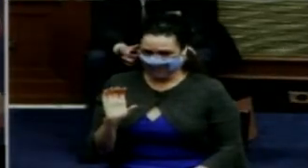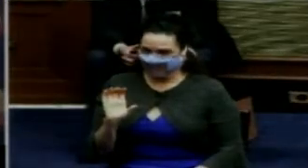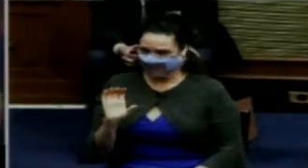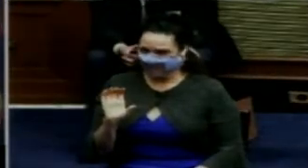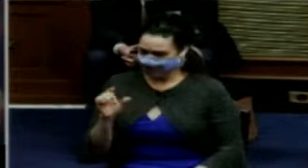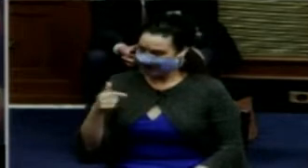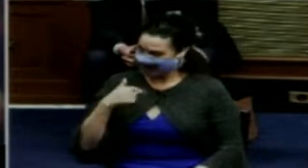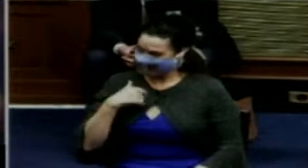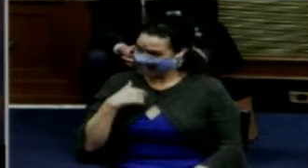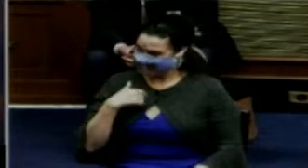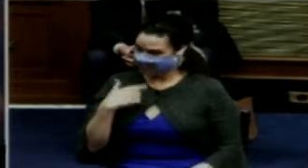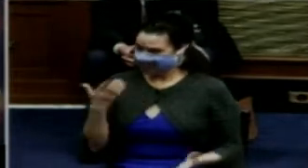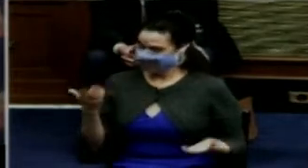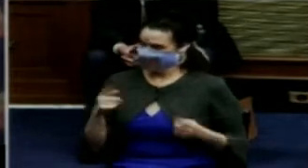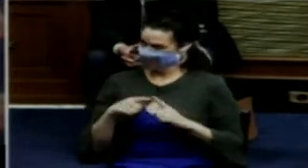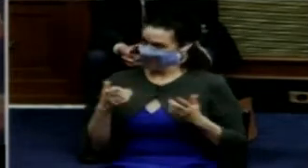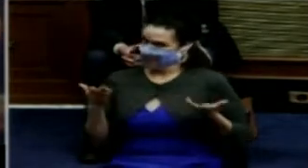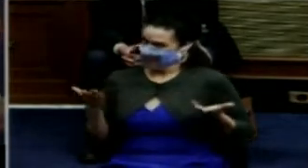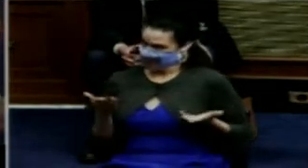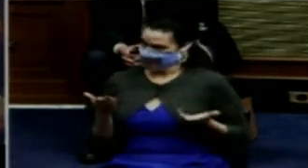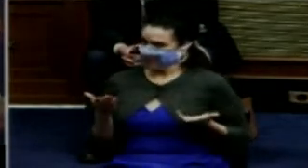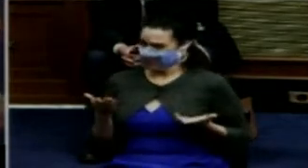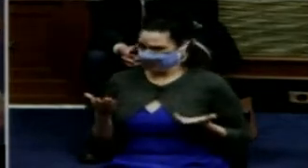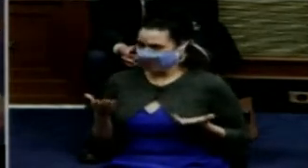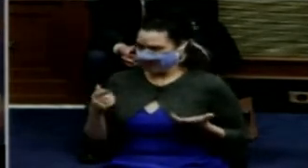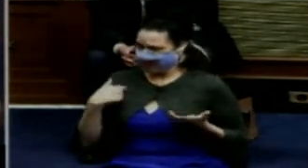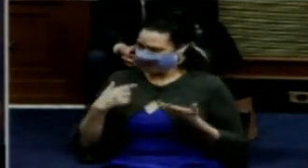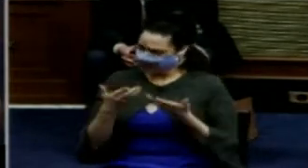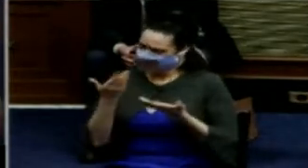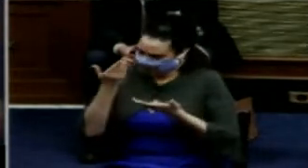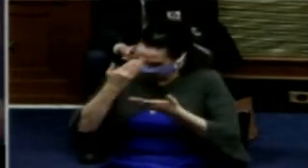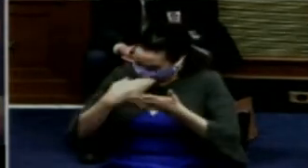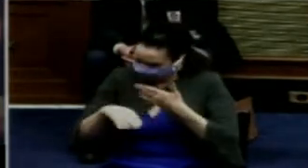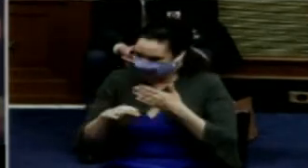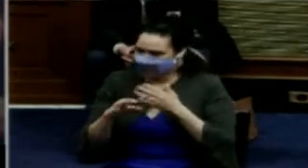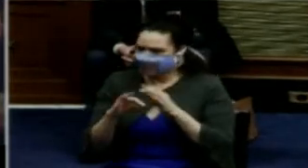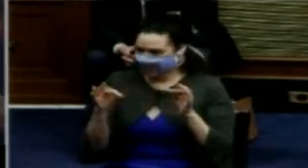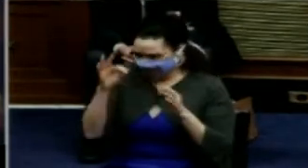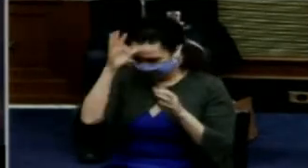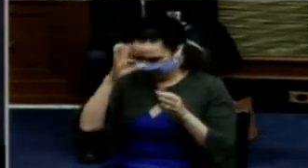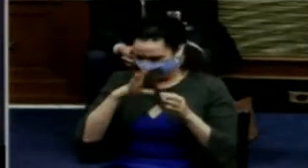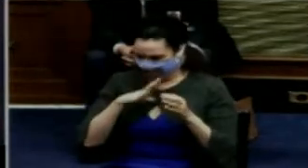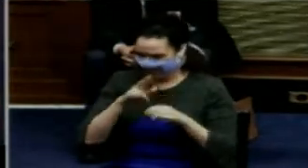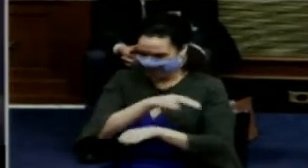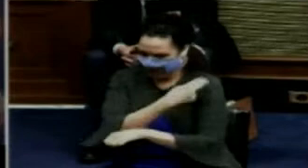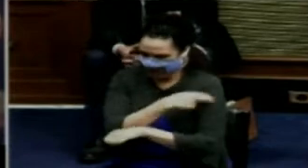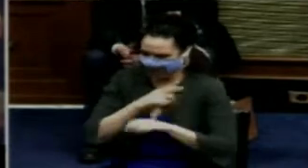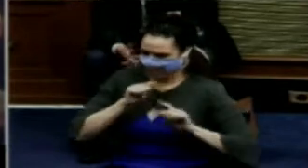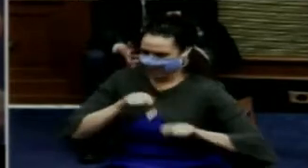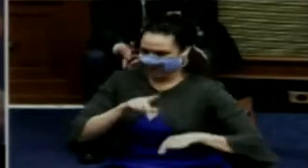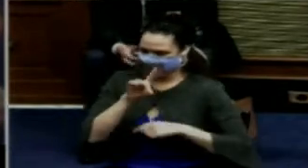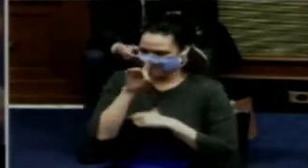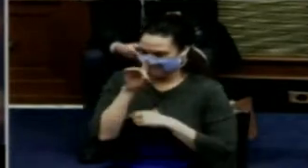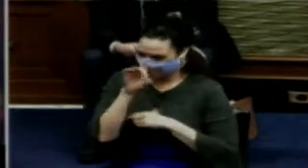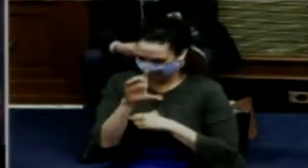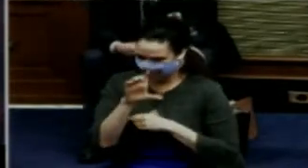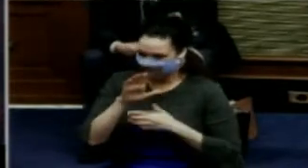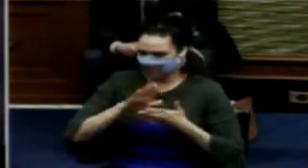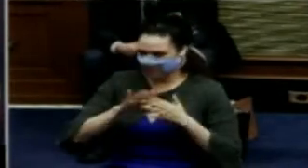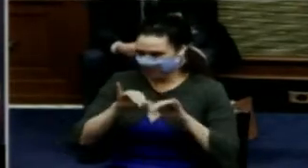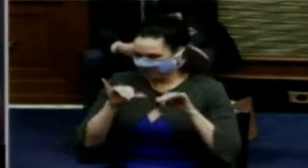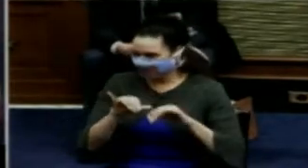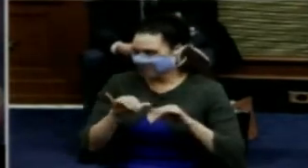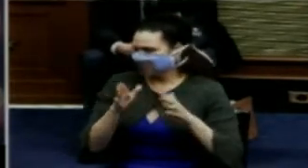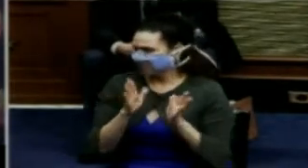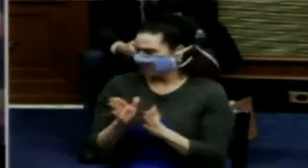DC native. I was born at Freedman's Hospital. I attended the DC school system, which prepared me for college, law